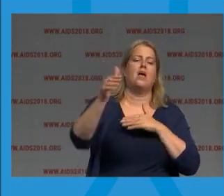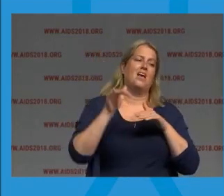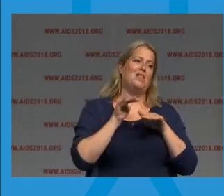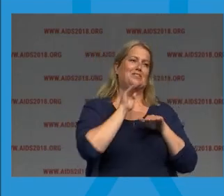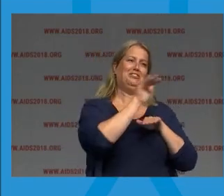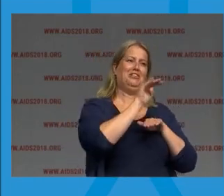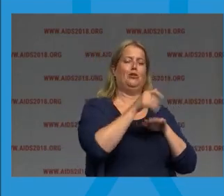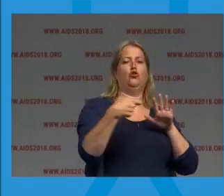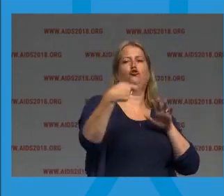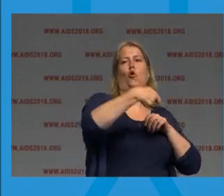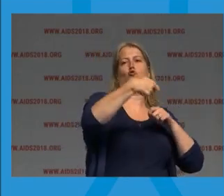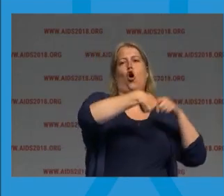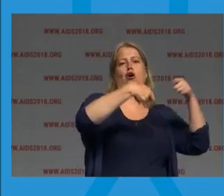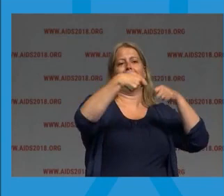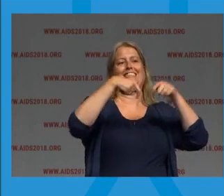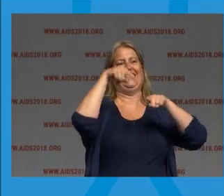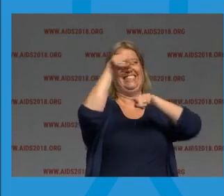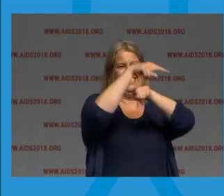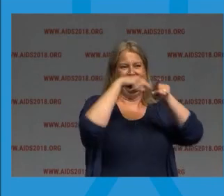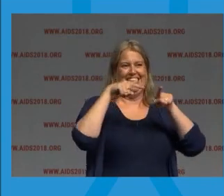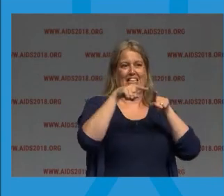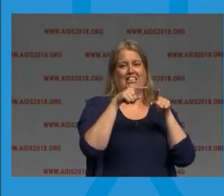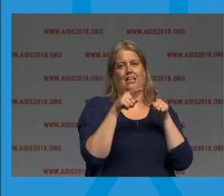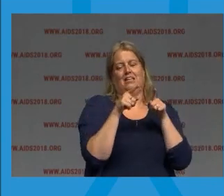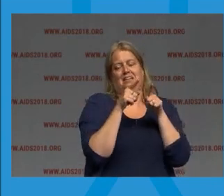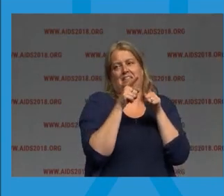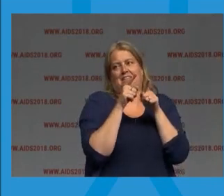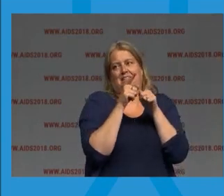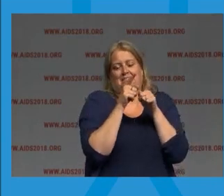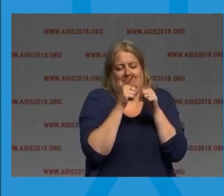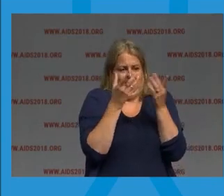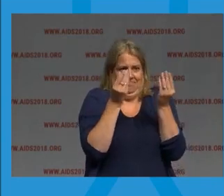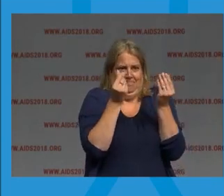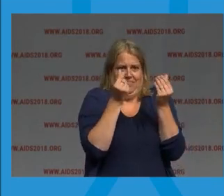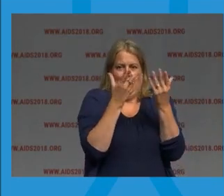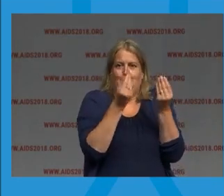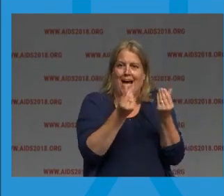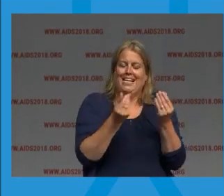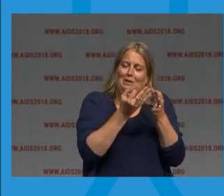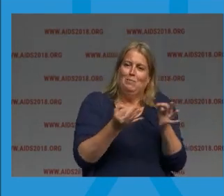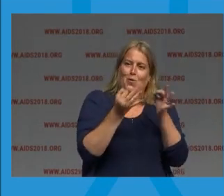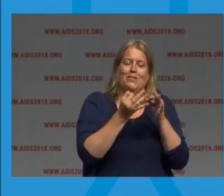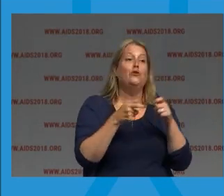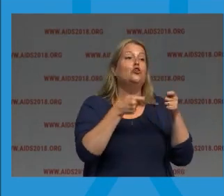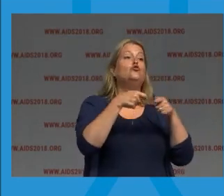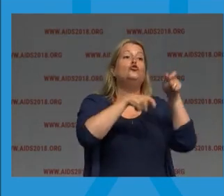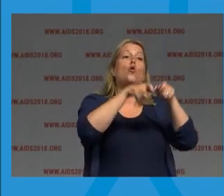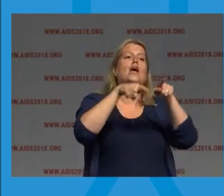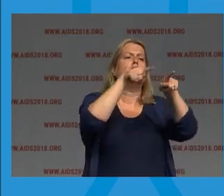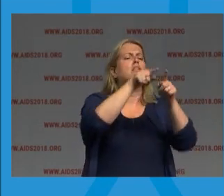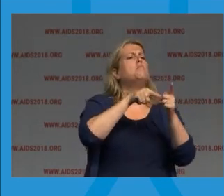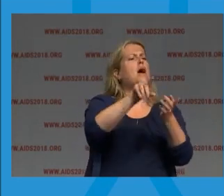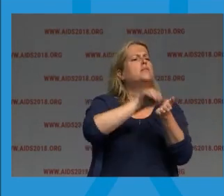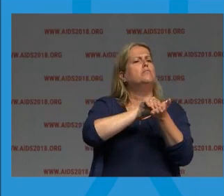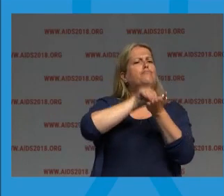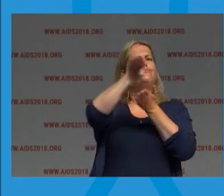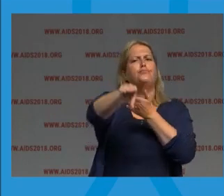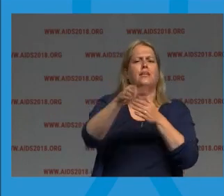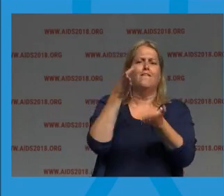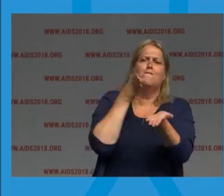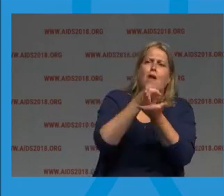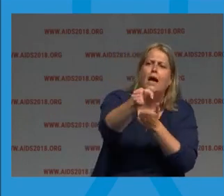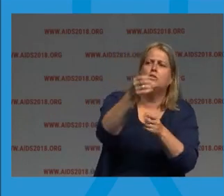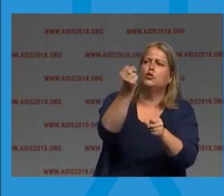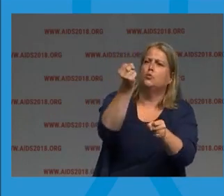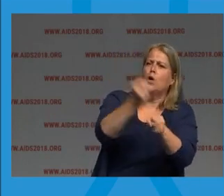because they are the purse holders of this important money. Donors, you need to fund the right work. You need